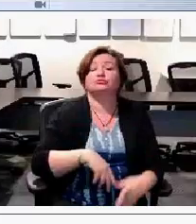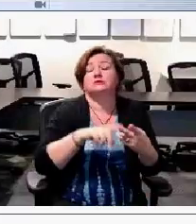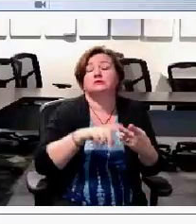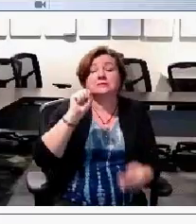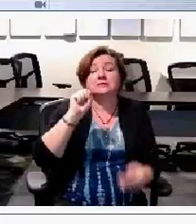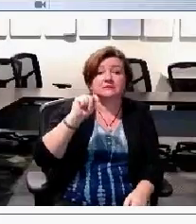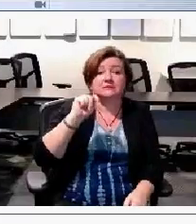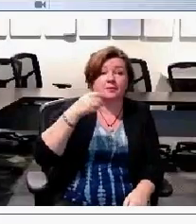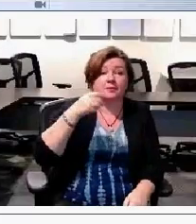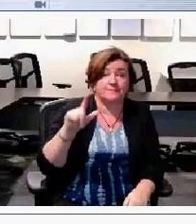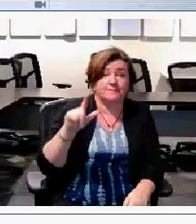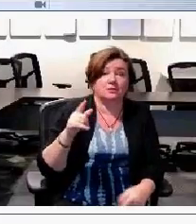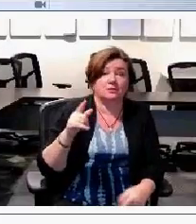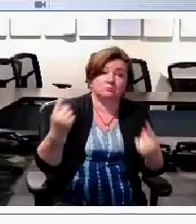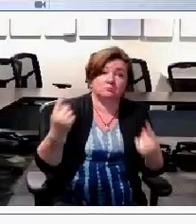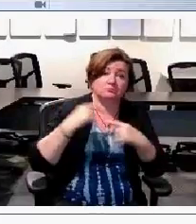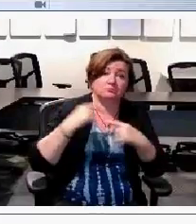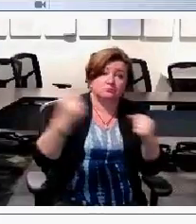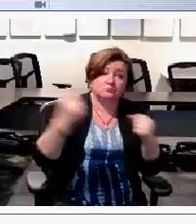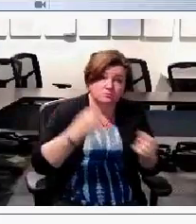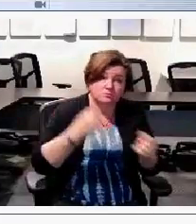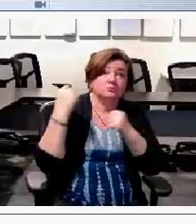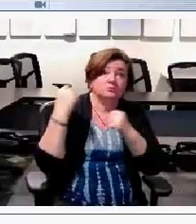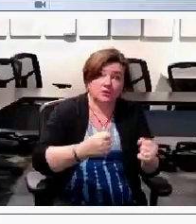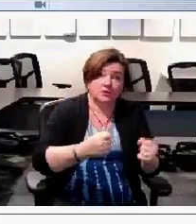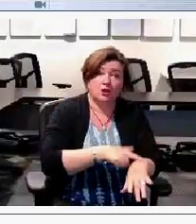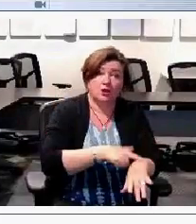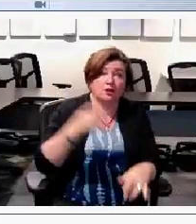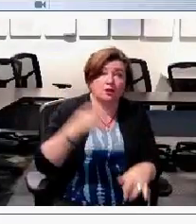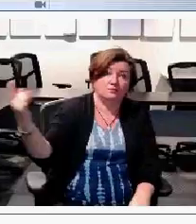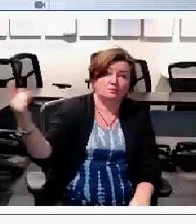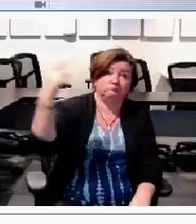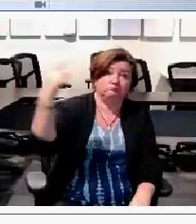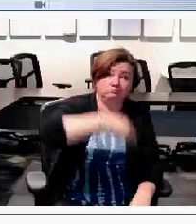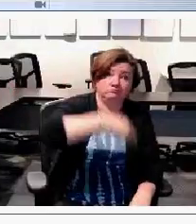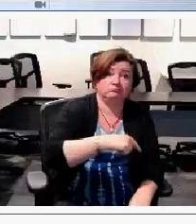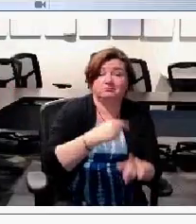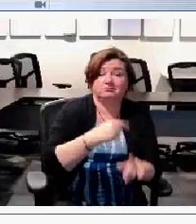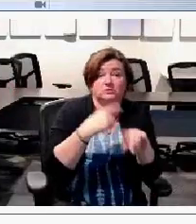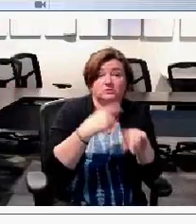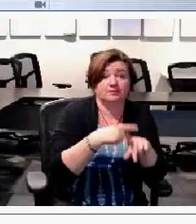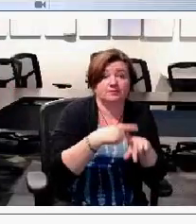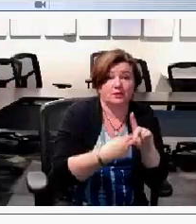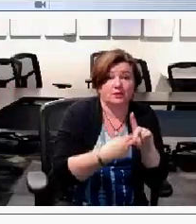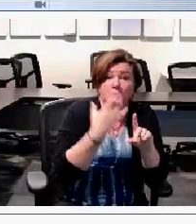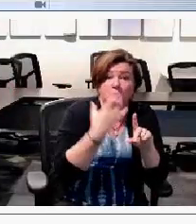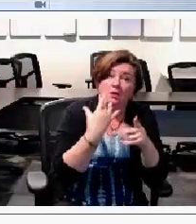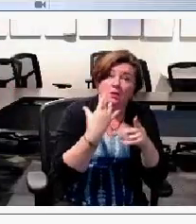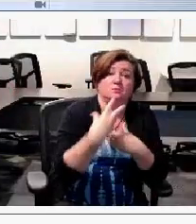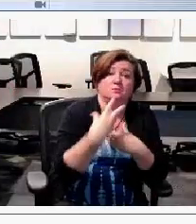variety of places that actually make those long trips a couple times just to